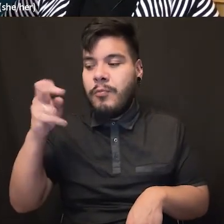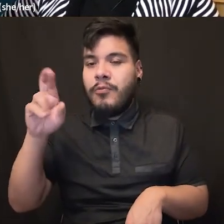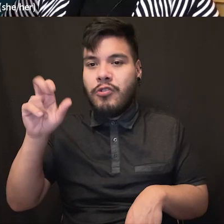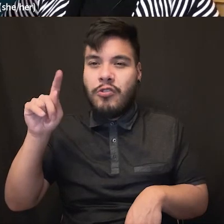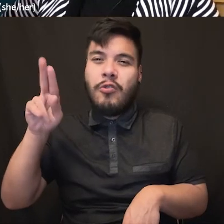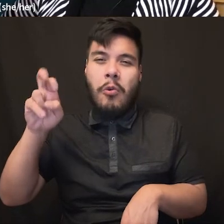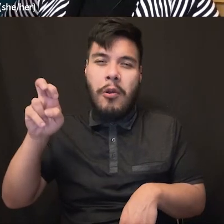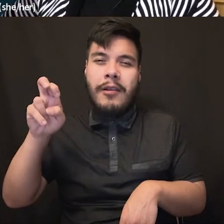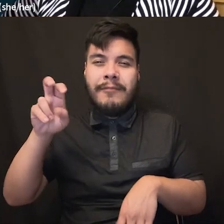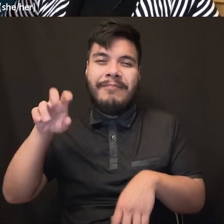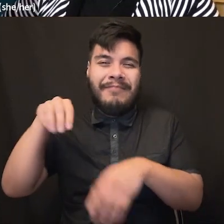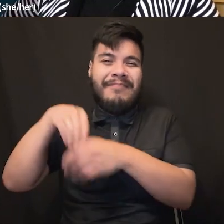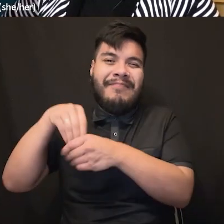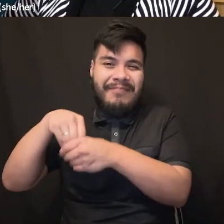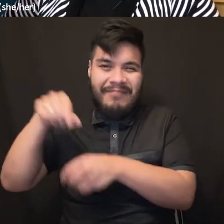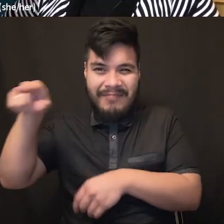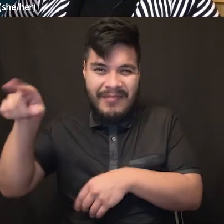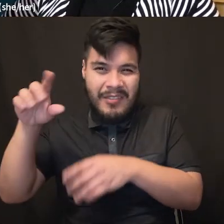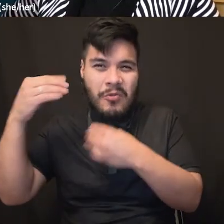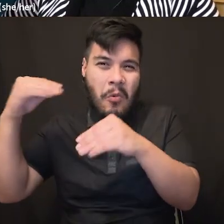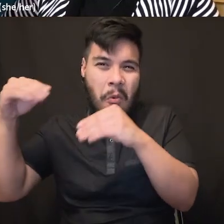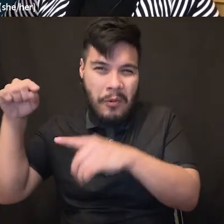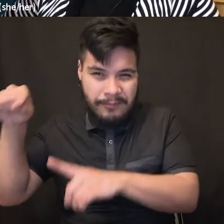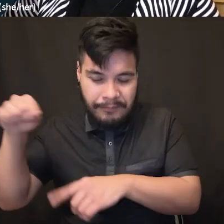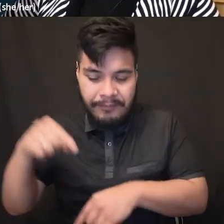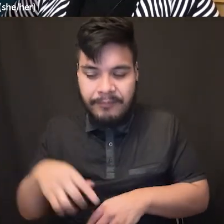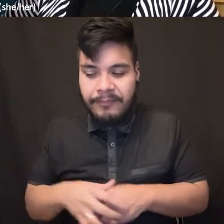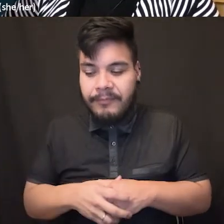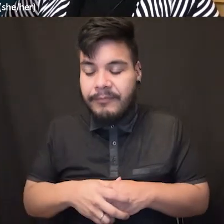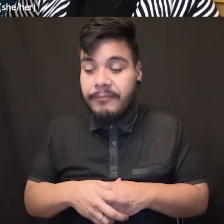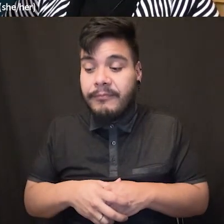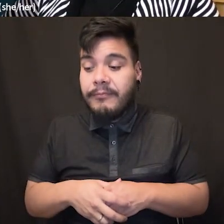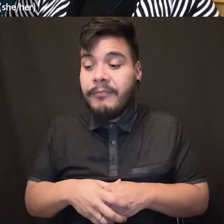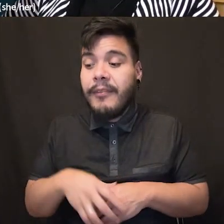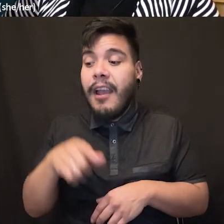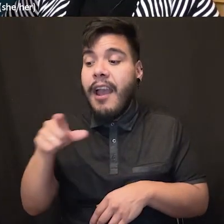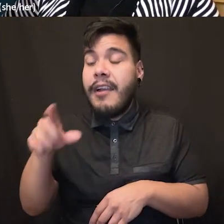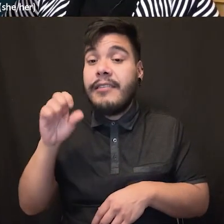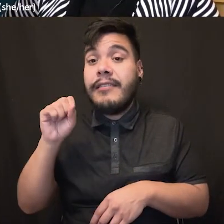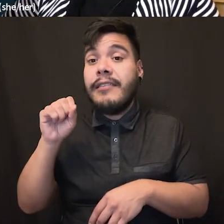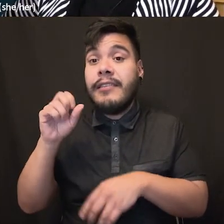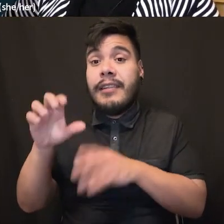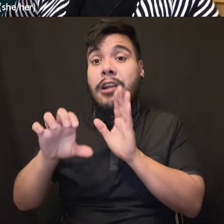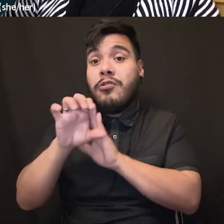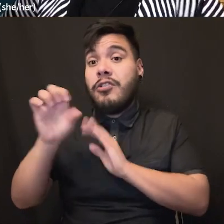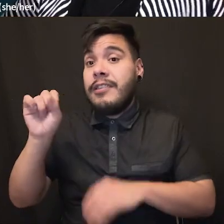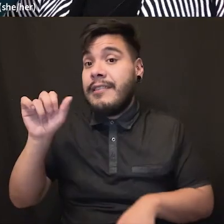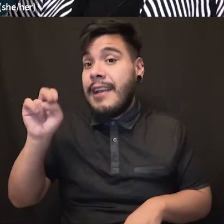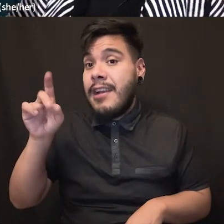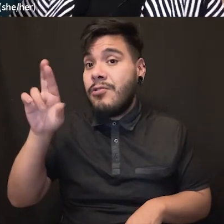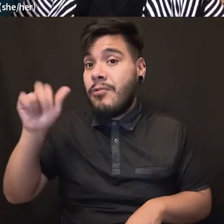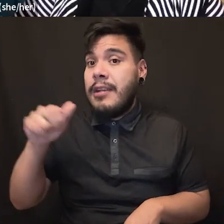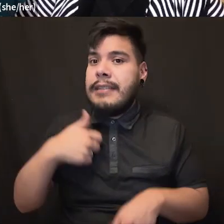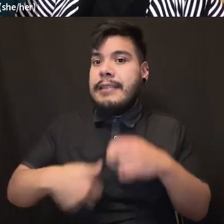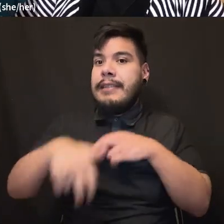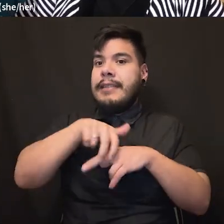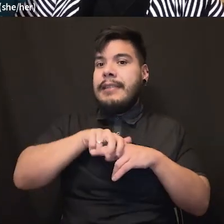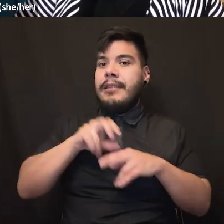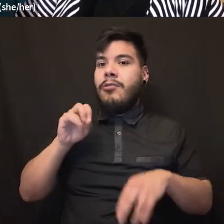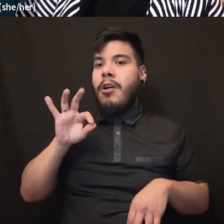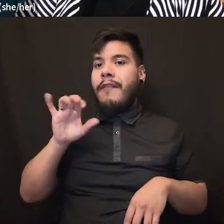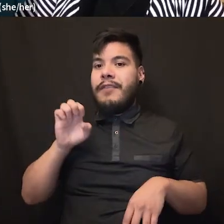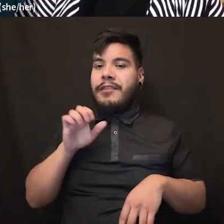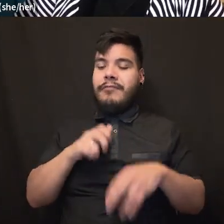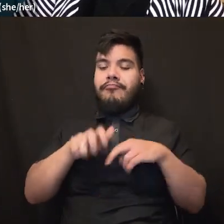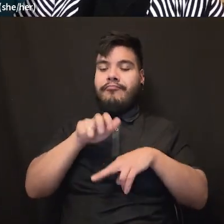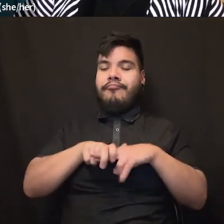store that's in Superstore. And so Kalika, who plays Sandra, is sitting in the office chair. Okay,